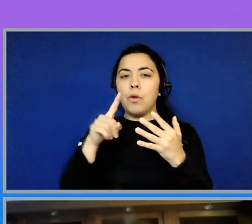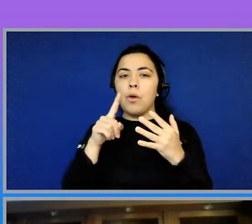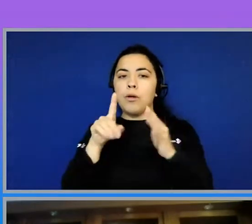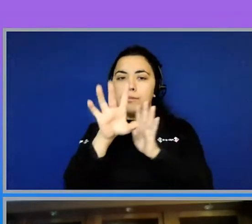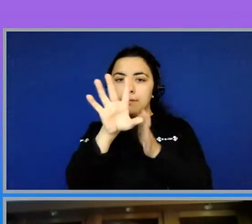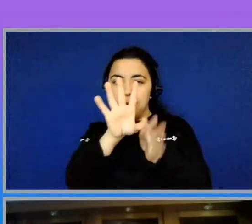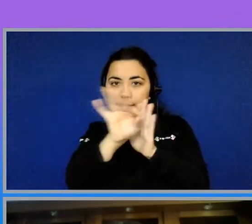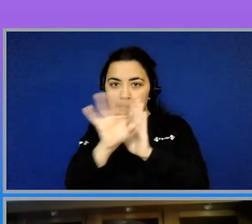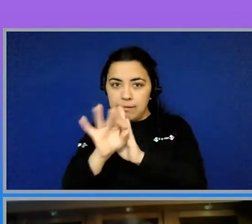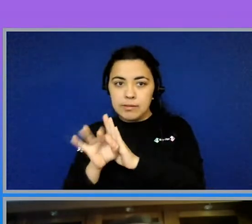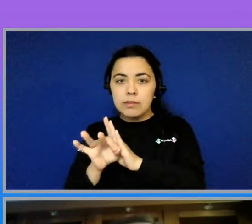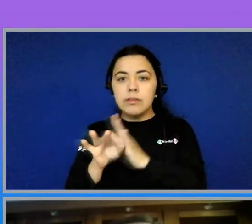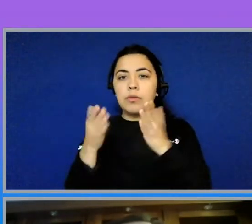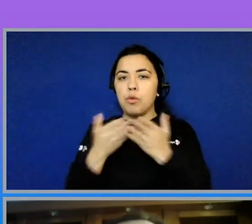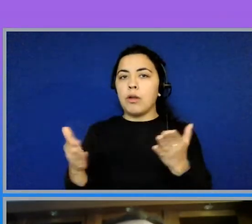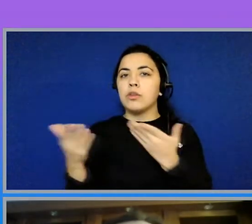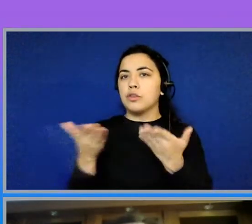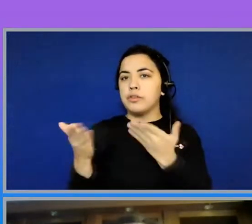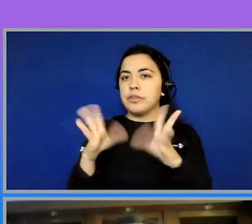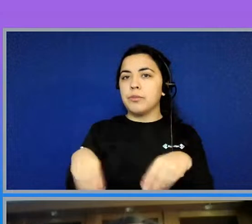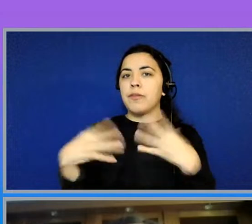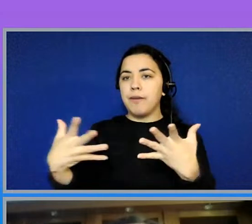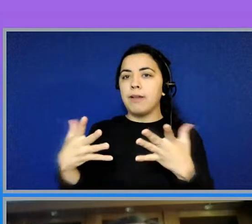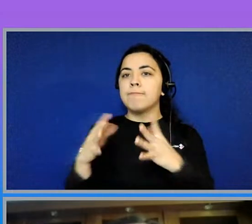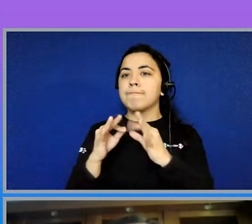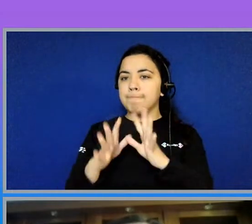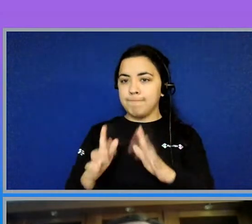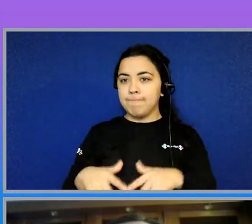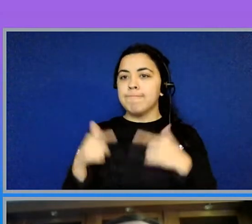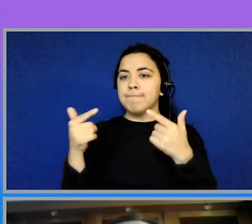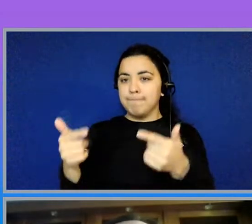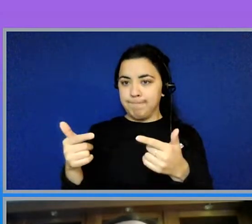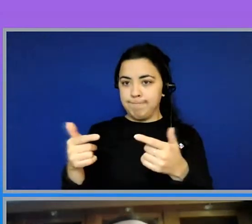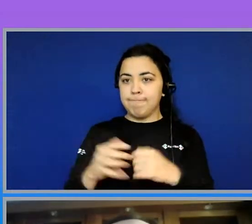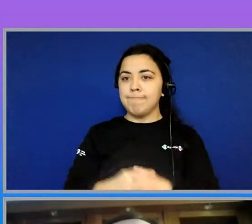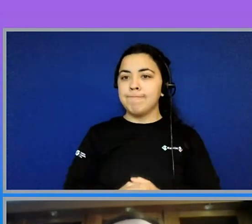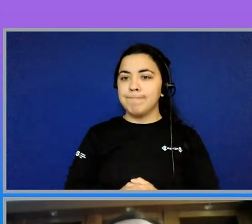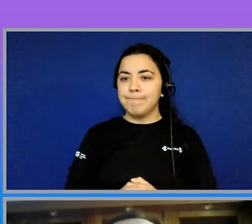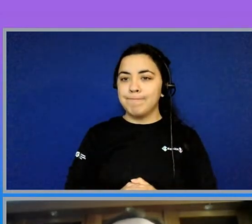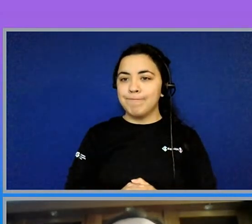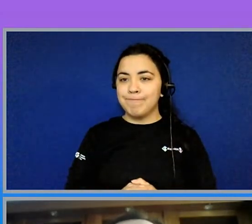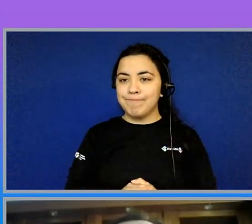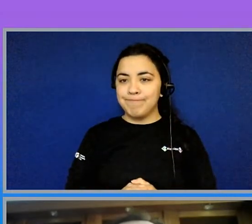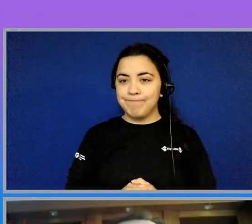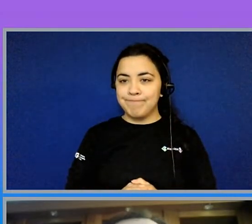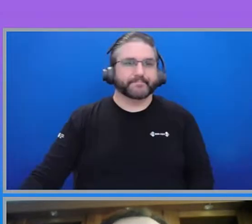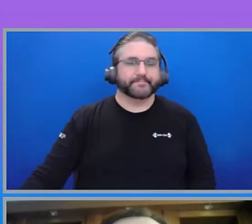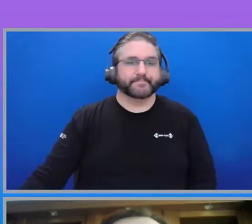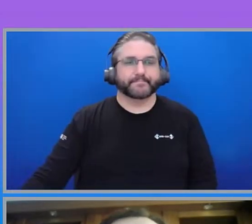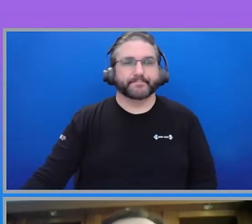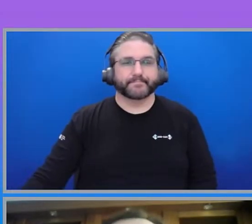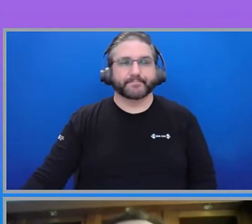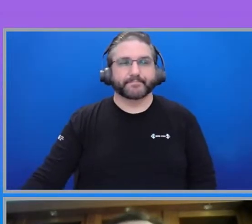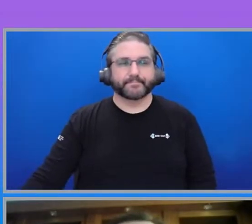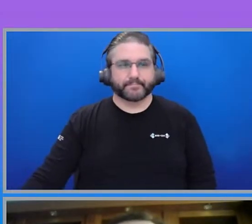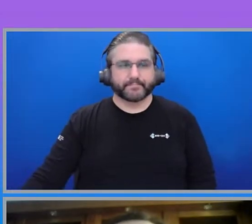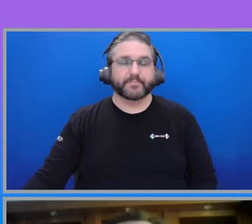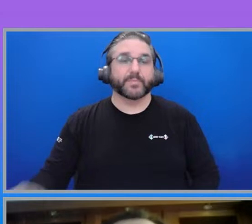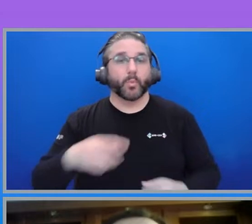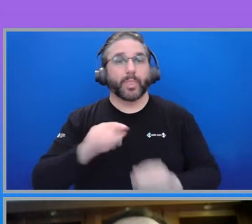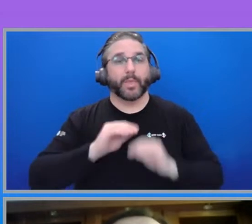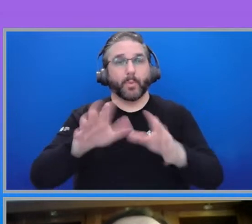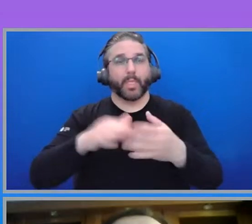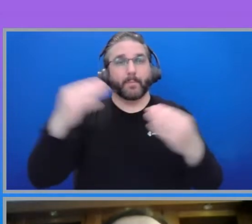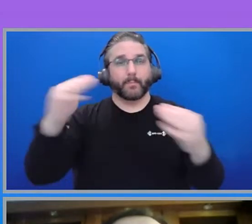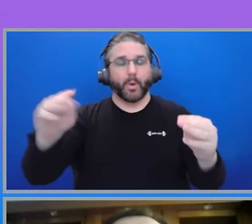and services. When they will be placed in the market, they will have to comply with accessibility. The